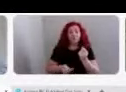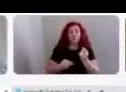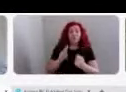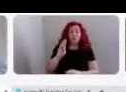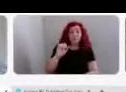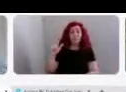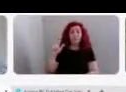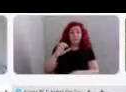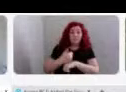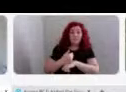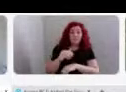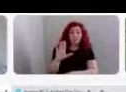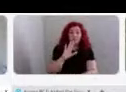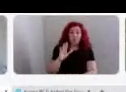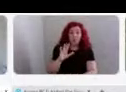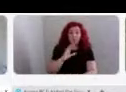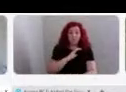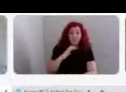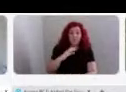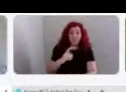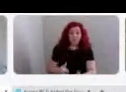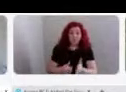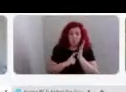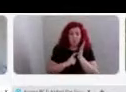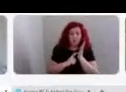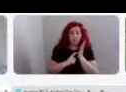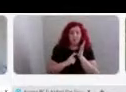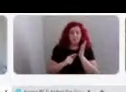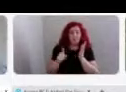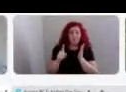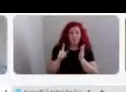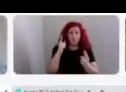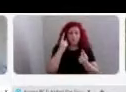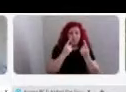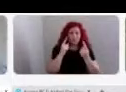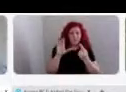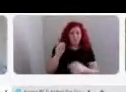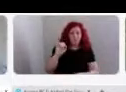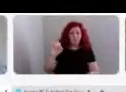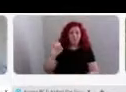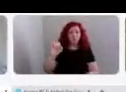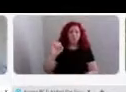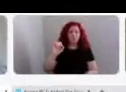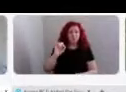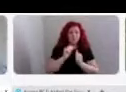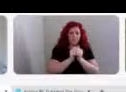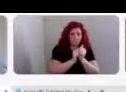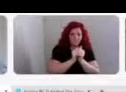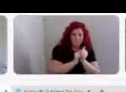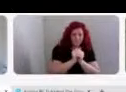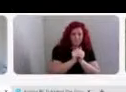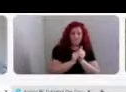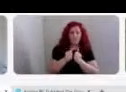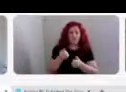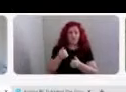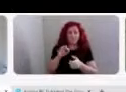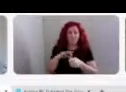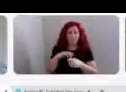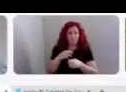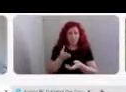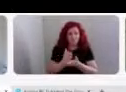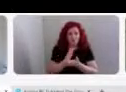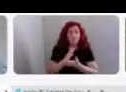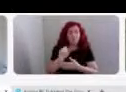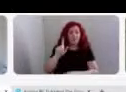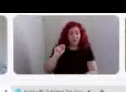commission mandates that you consider communities of interest competitiveness and the voting rights act the city